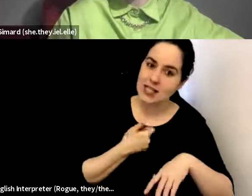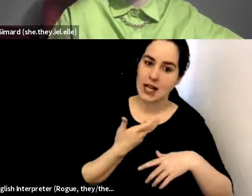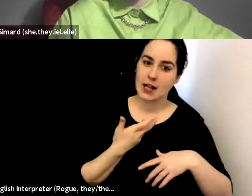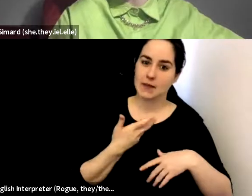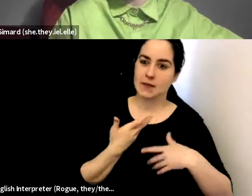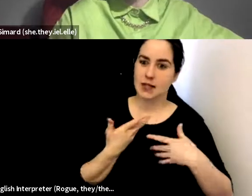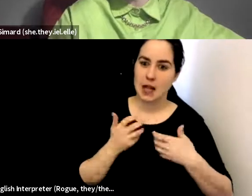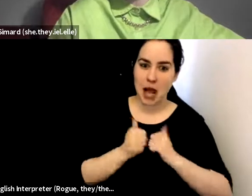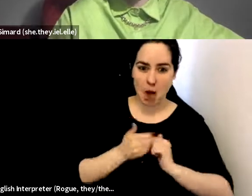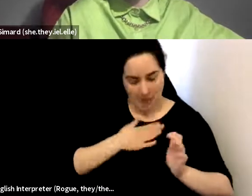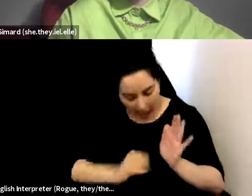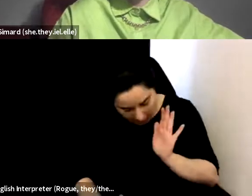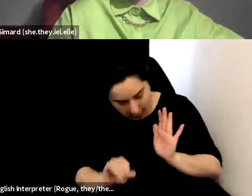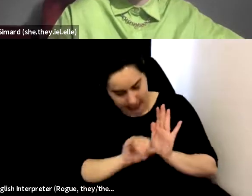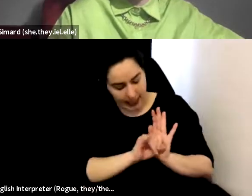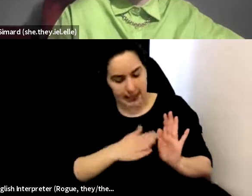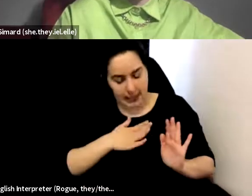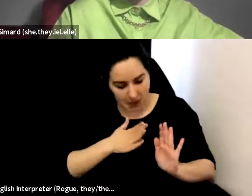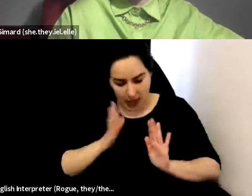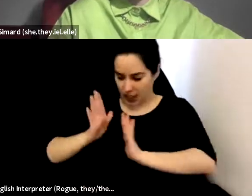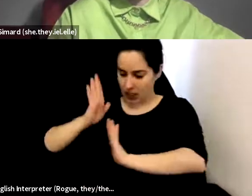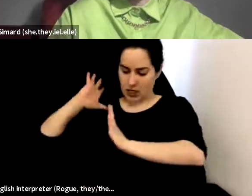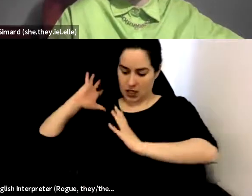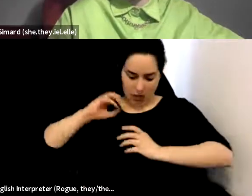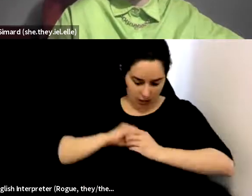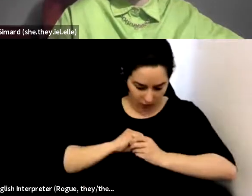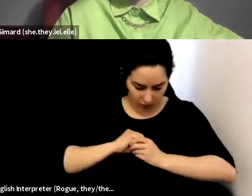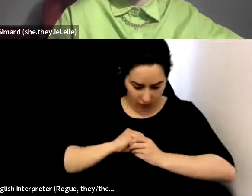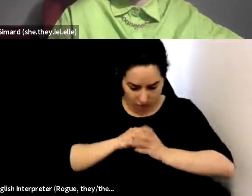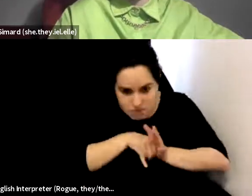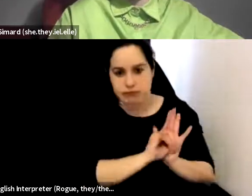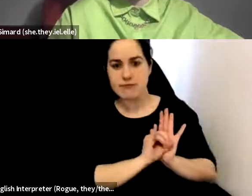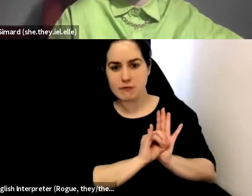journey, you know, into my